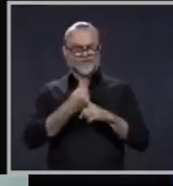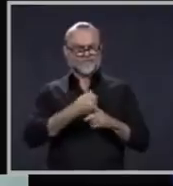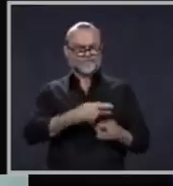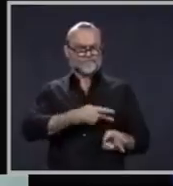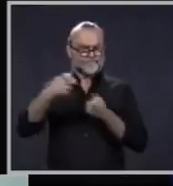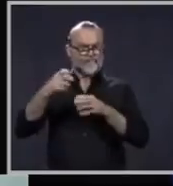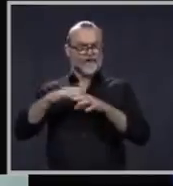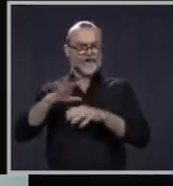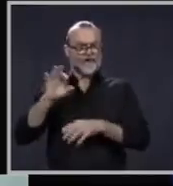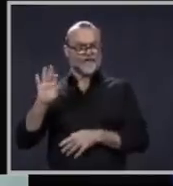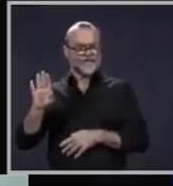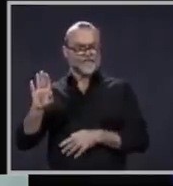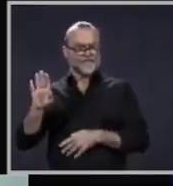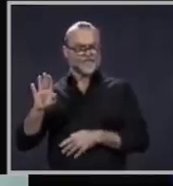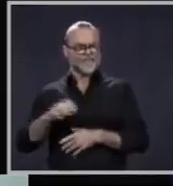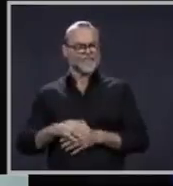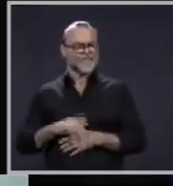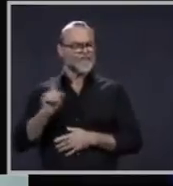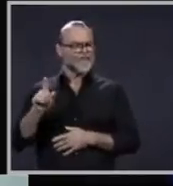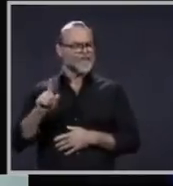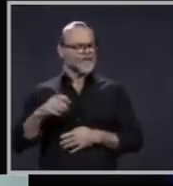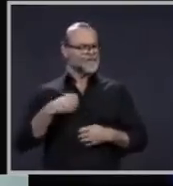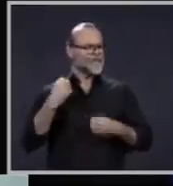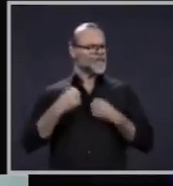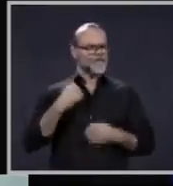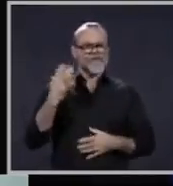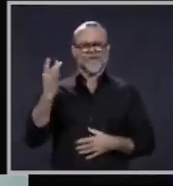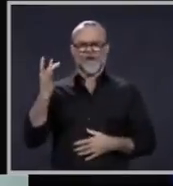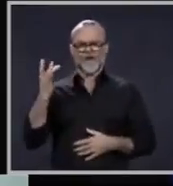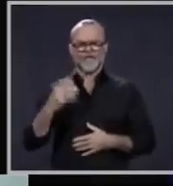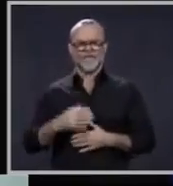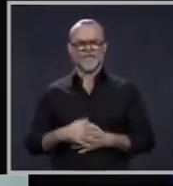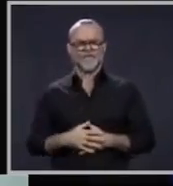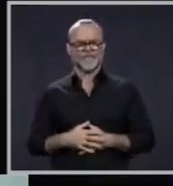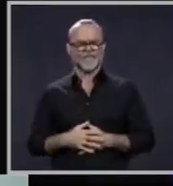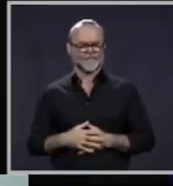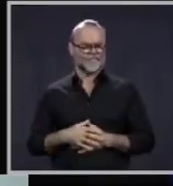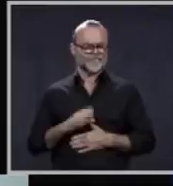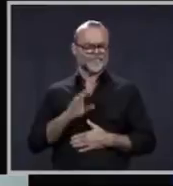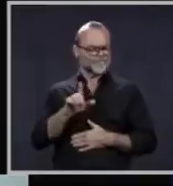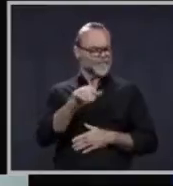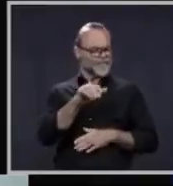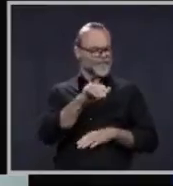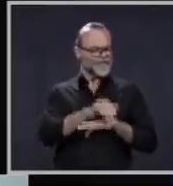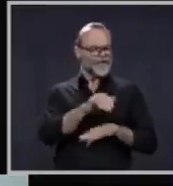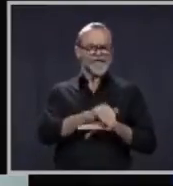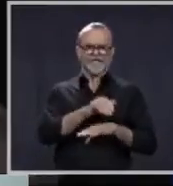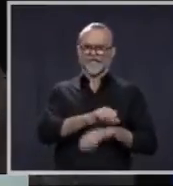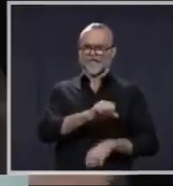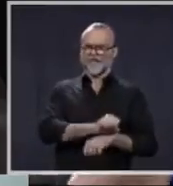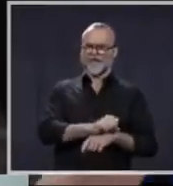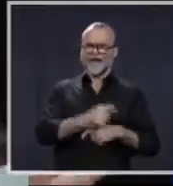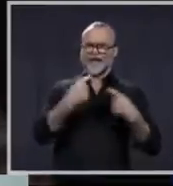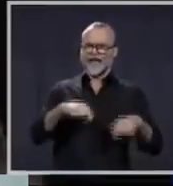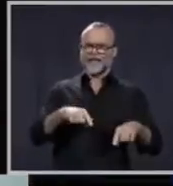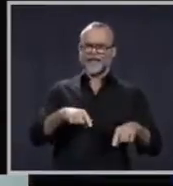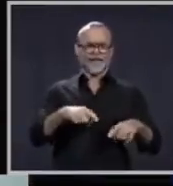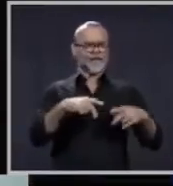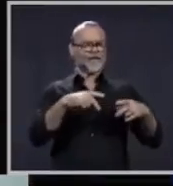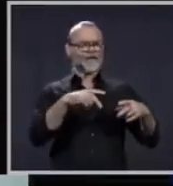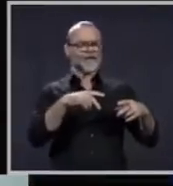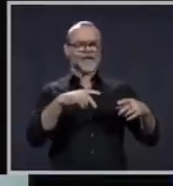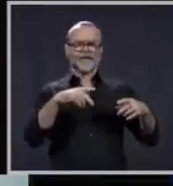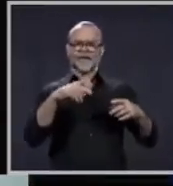of respect for other people. It's not only for yourself, it's for other people also that you have to take your